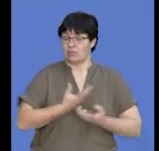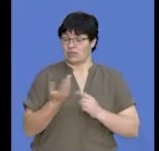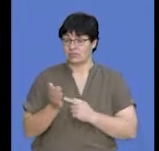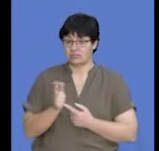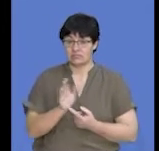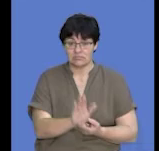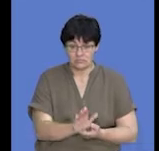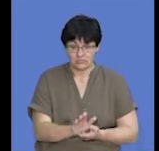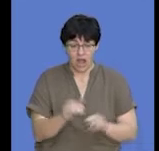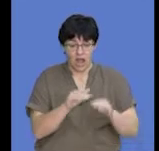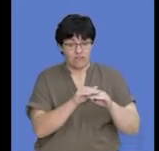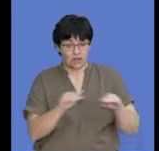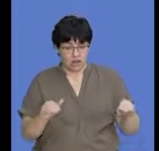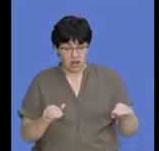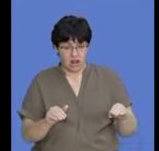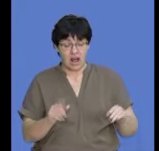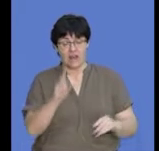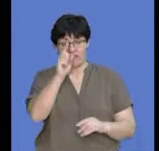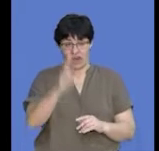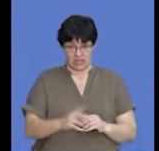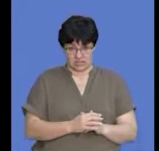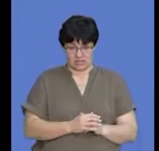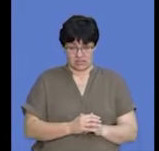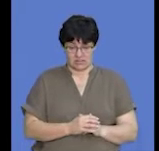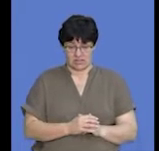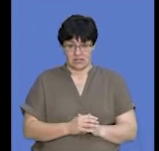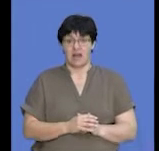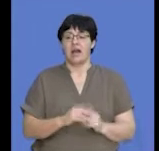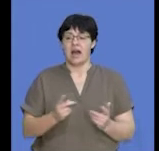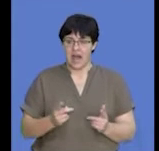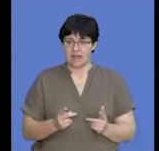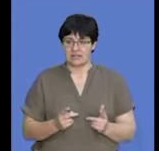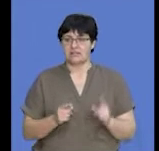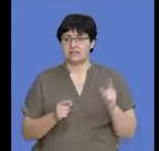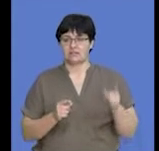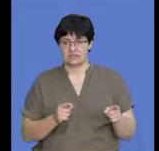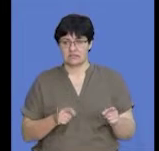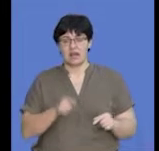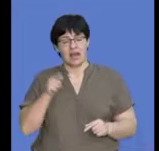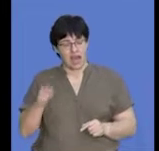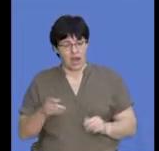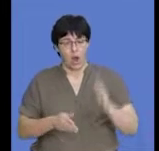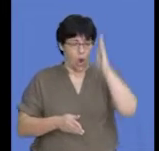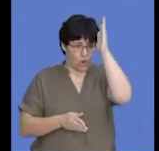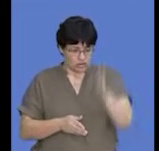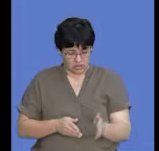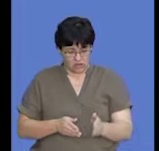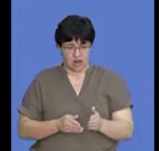my vertical scale as a fraction and I express my horizontal scale as a fraction.